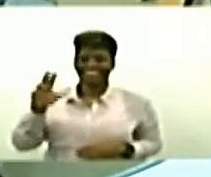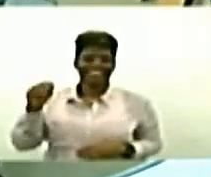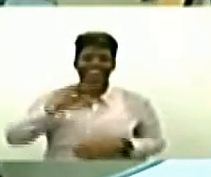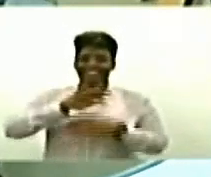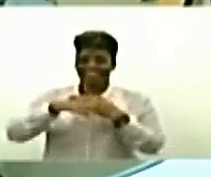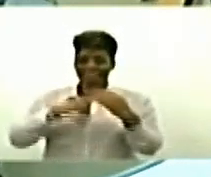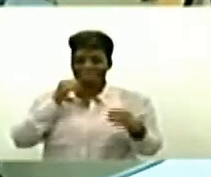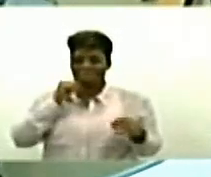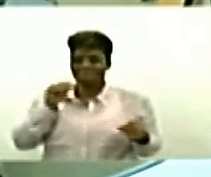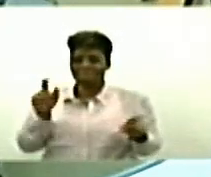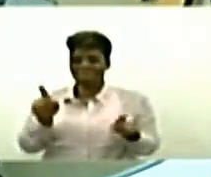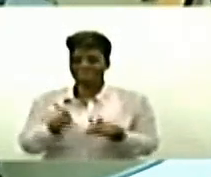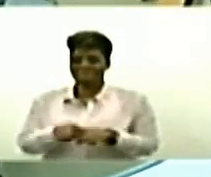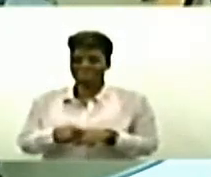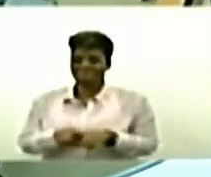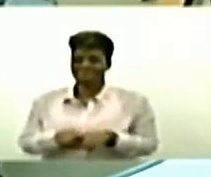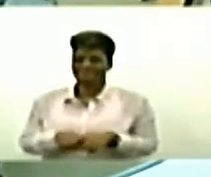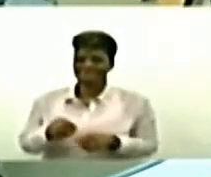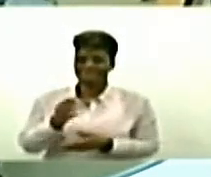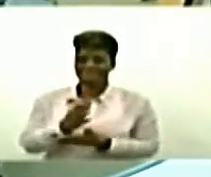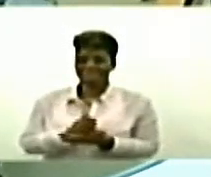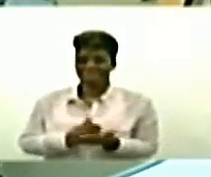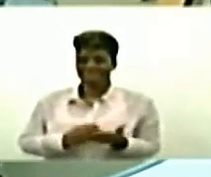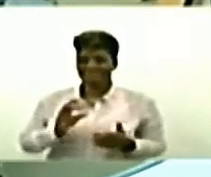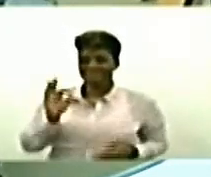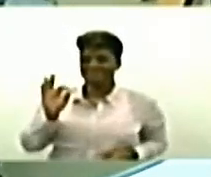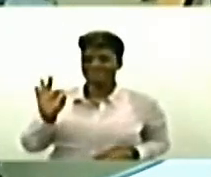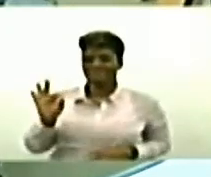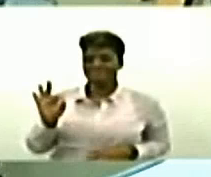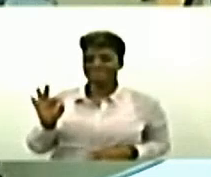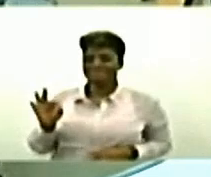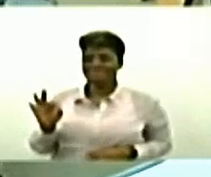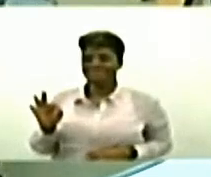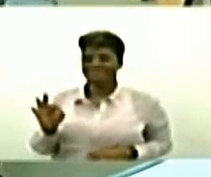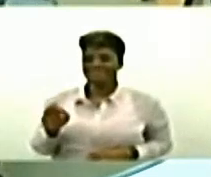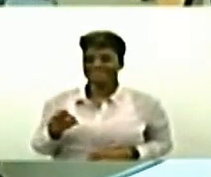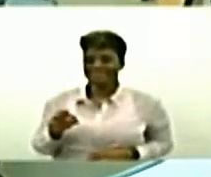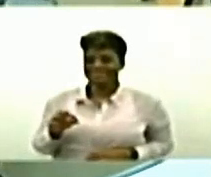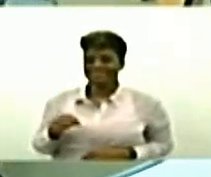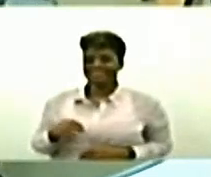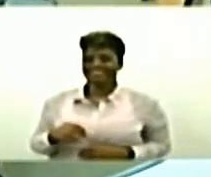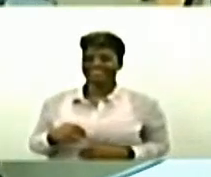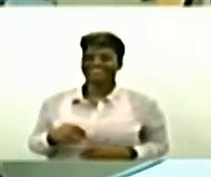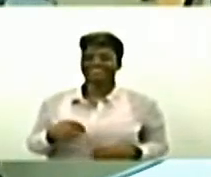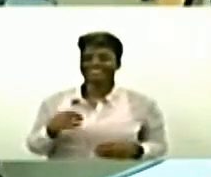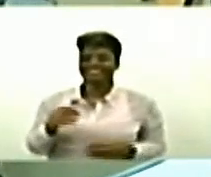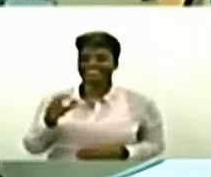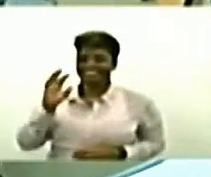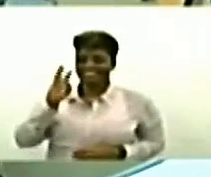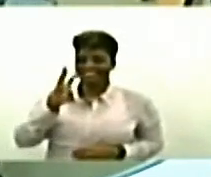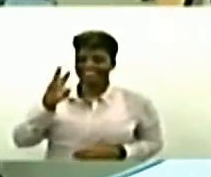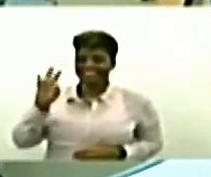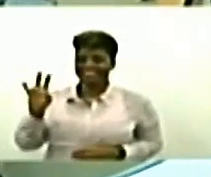The ayes do have it. Clause 9, amendment to Section 67 of Principal Act.